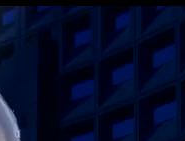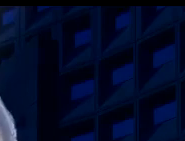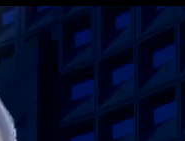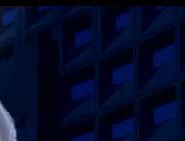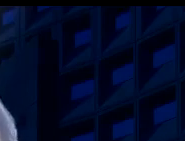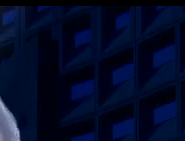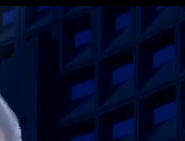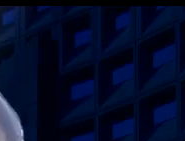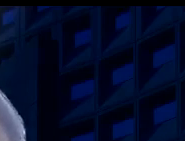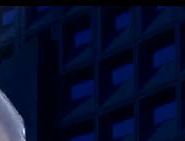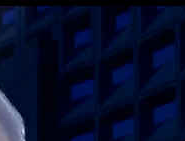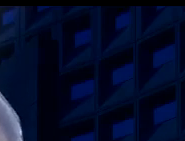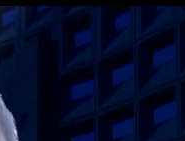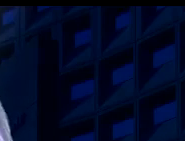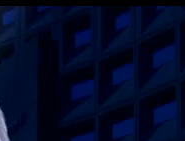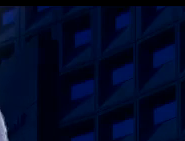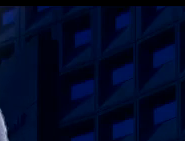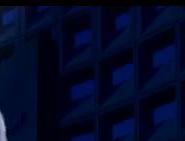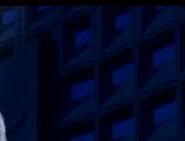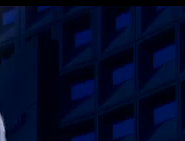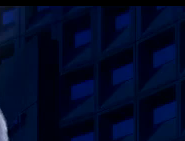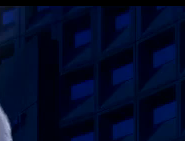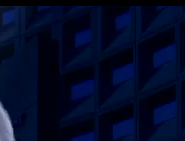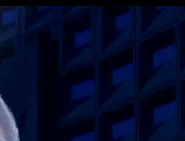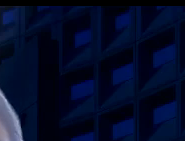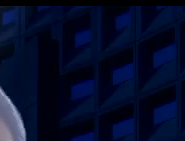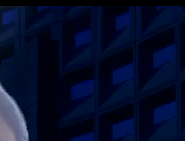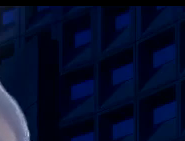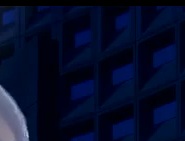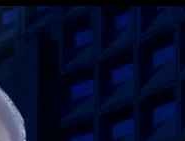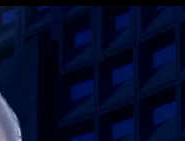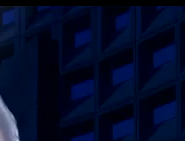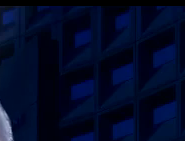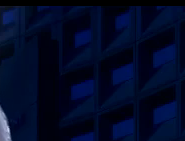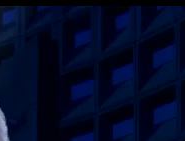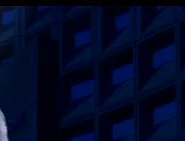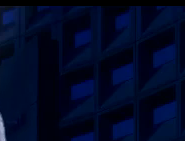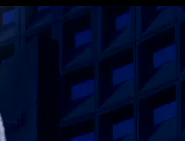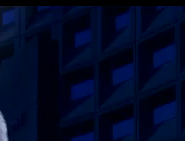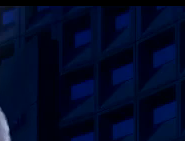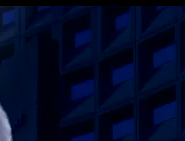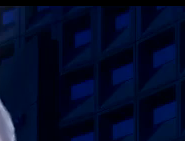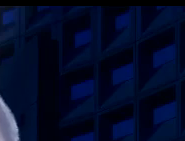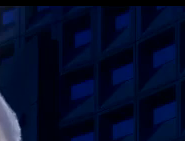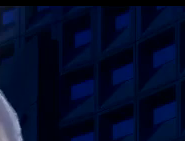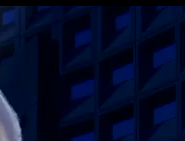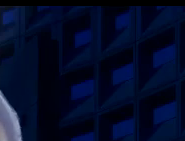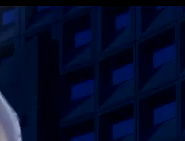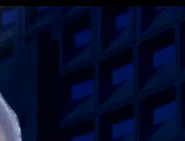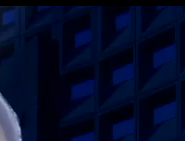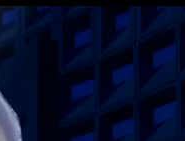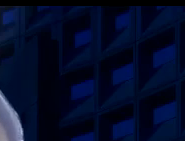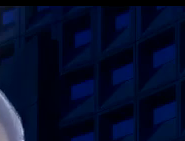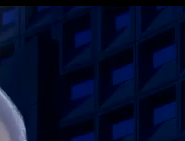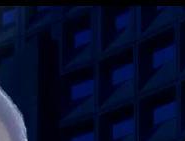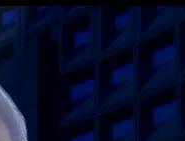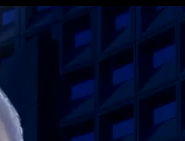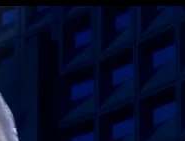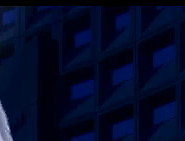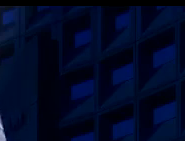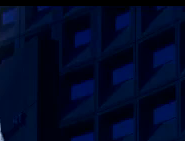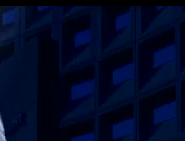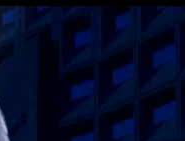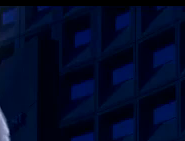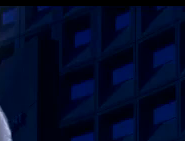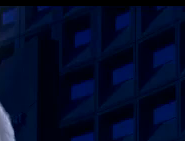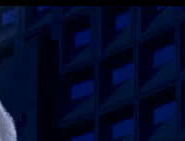the data that our criminal justice system arrests and convicts people of color at a much